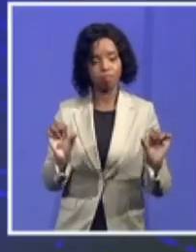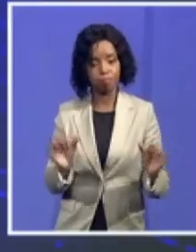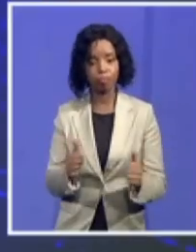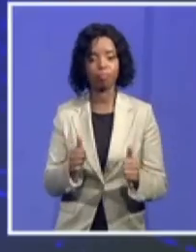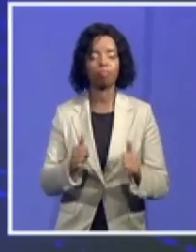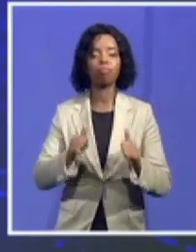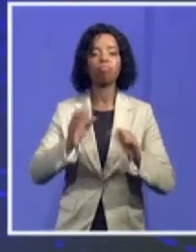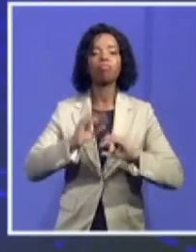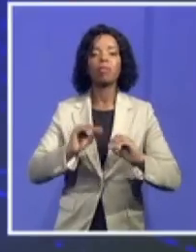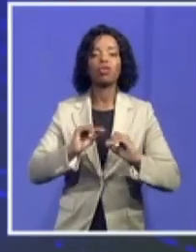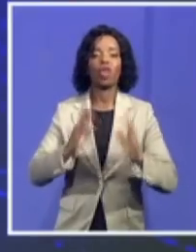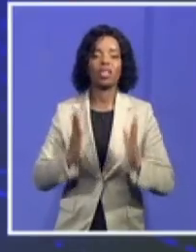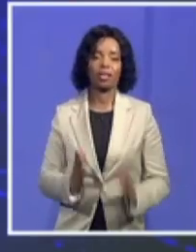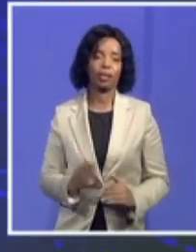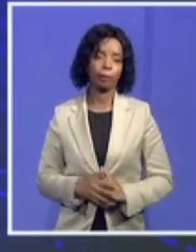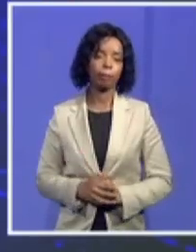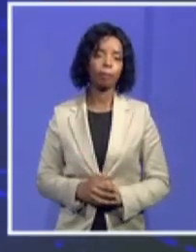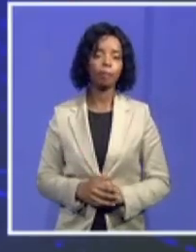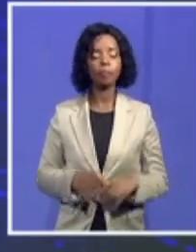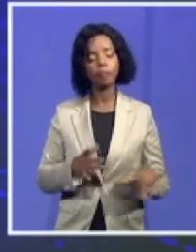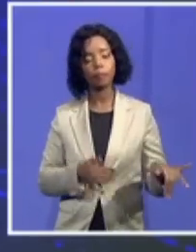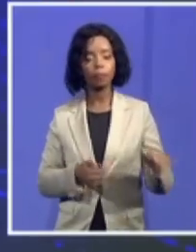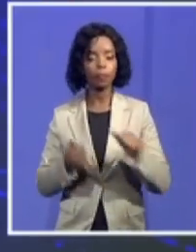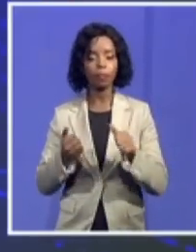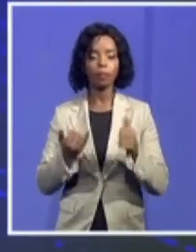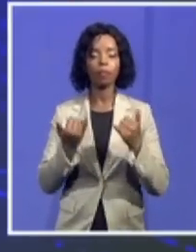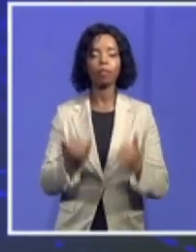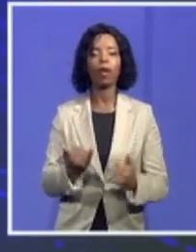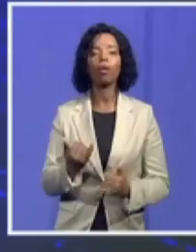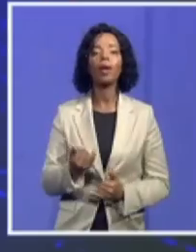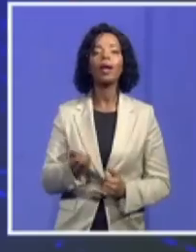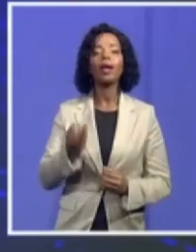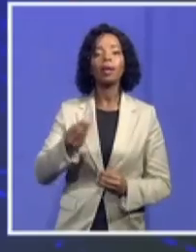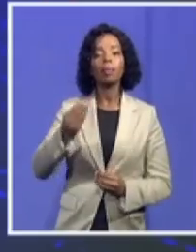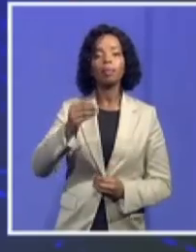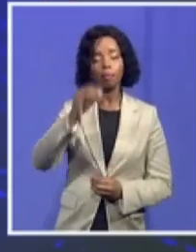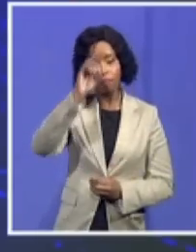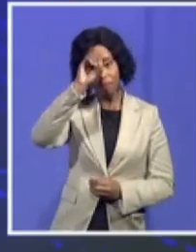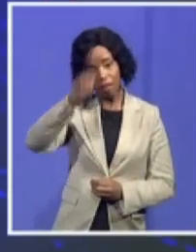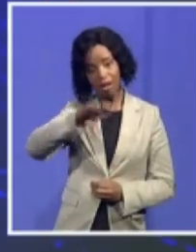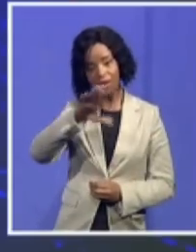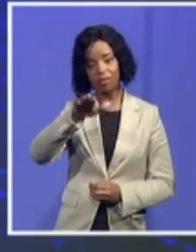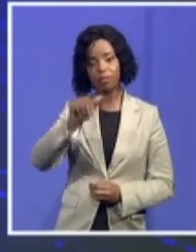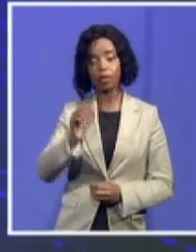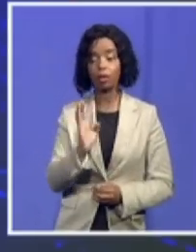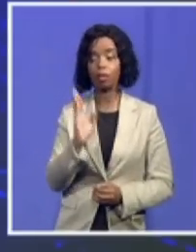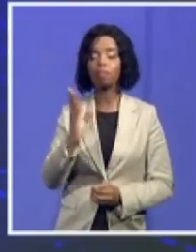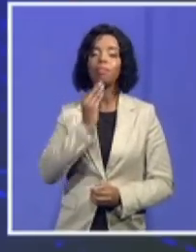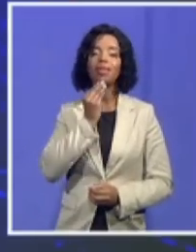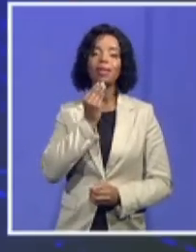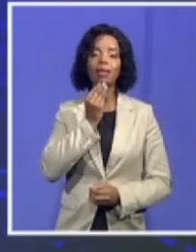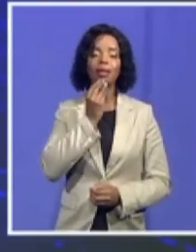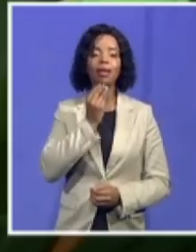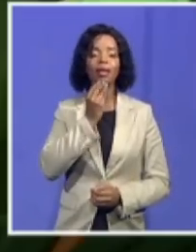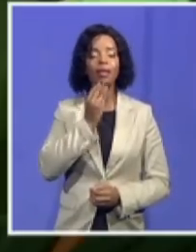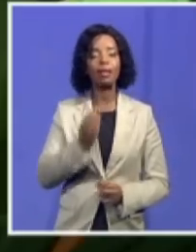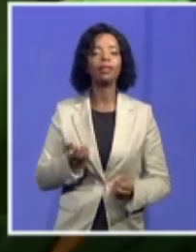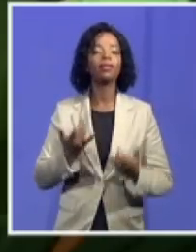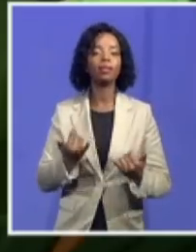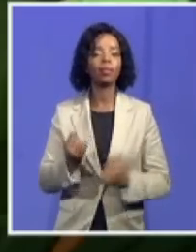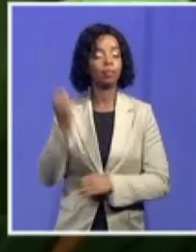Take you now back to the 2022 Investing in Africa Mining Indaba. The Minister of Minerals and Energy, Gwede Mantashe, has taken to the